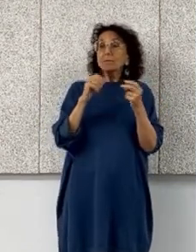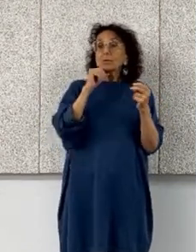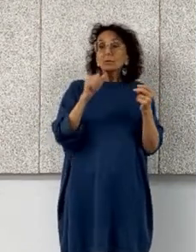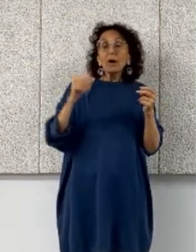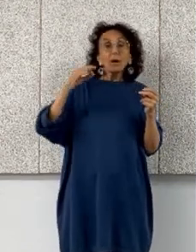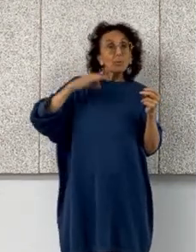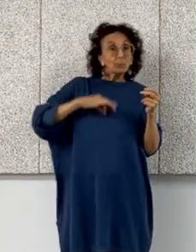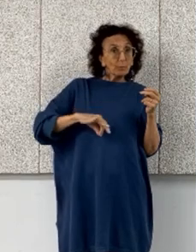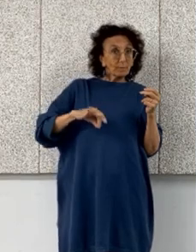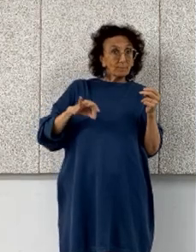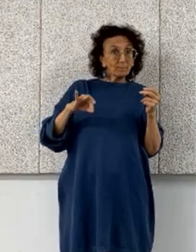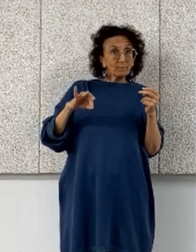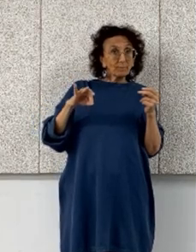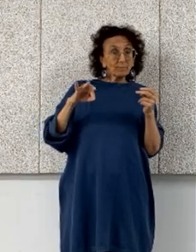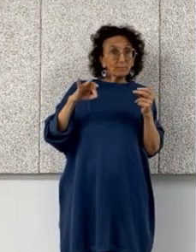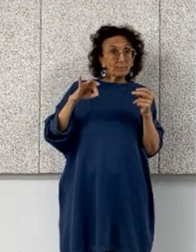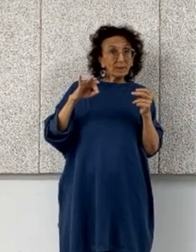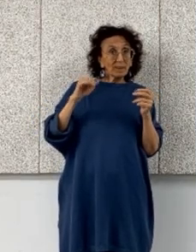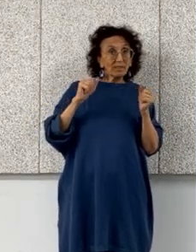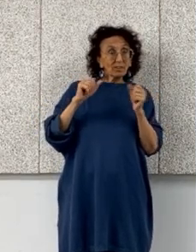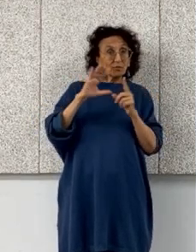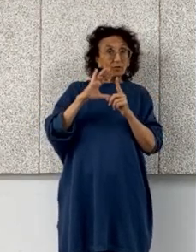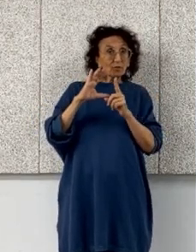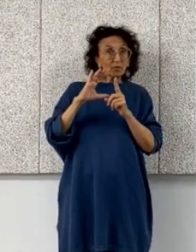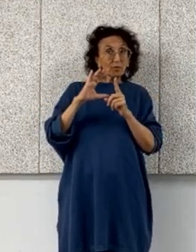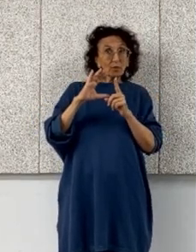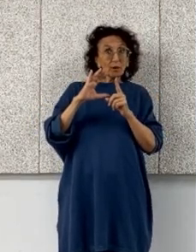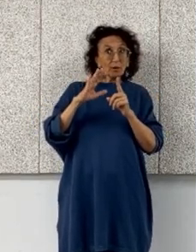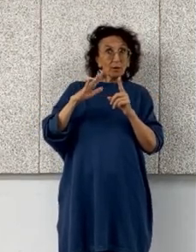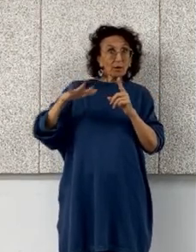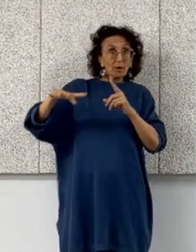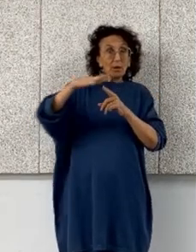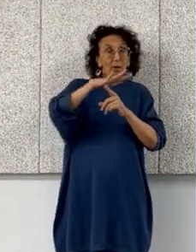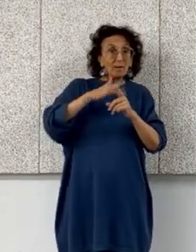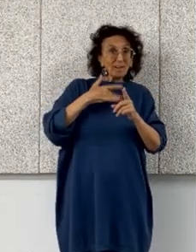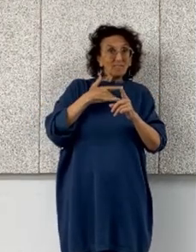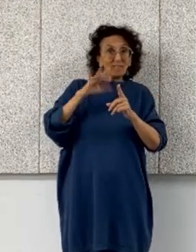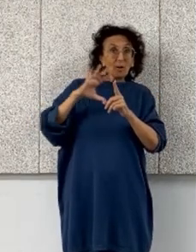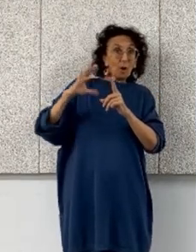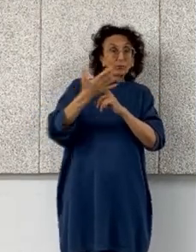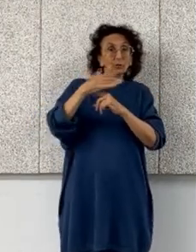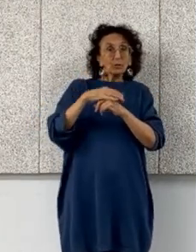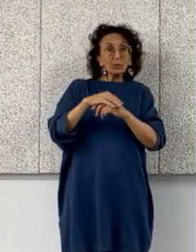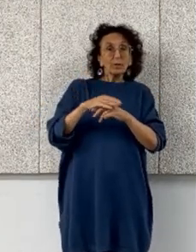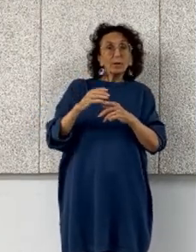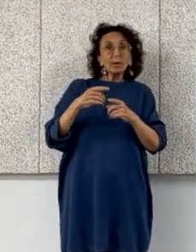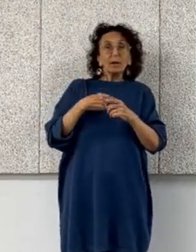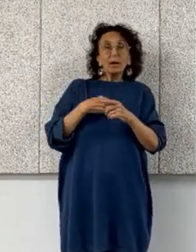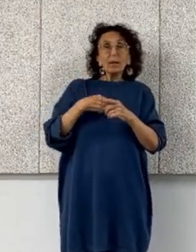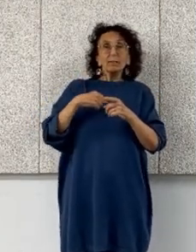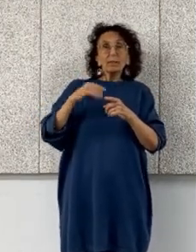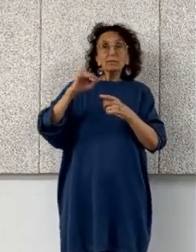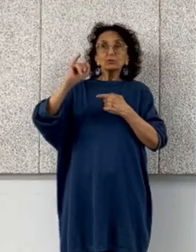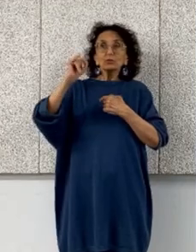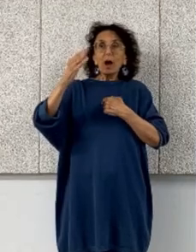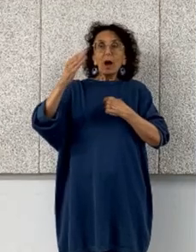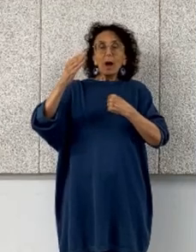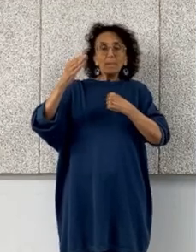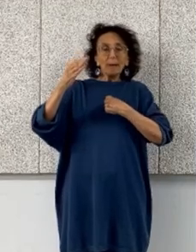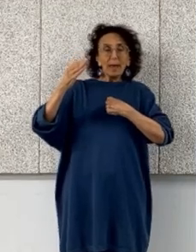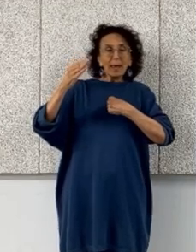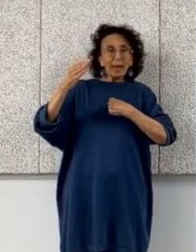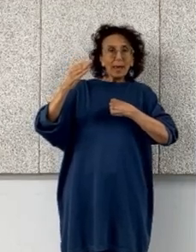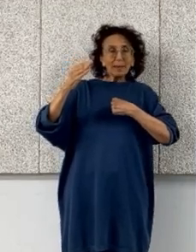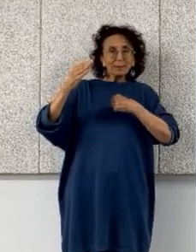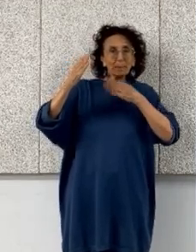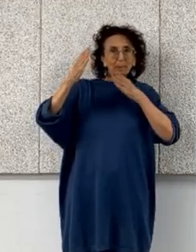nonprofit culture, the space between your job and your calling gets really muddy. And